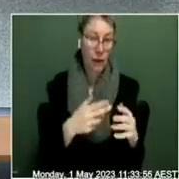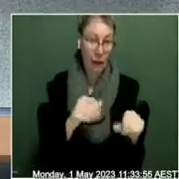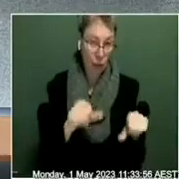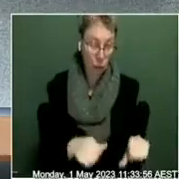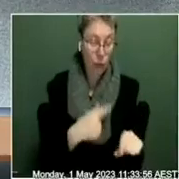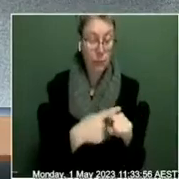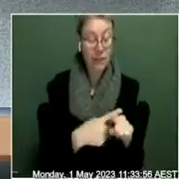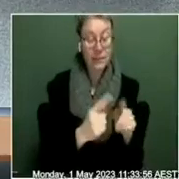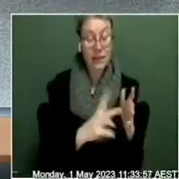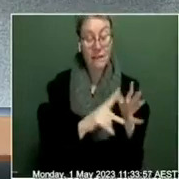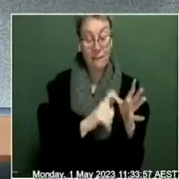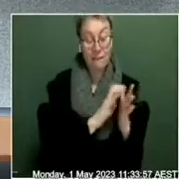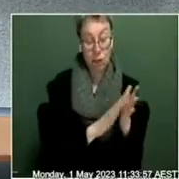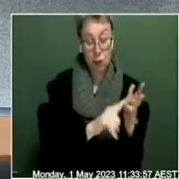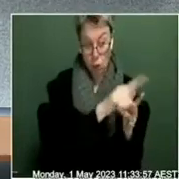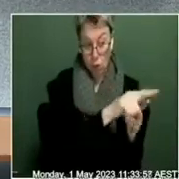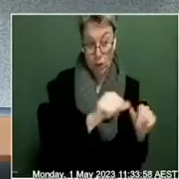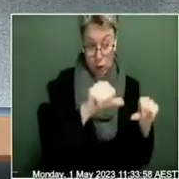idea of